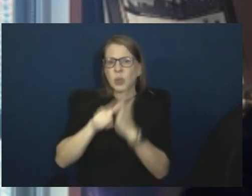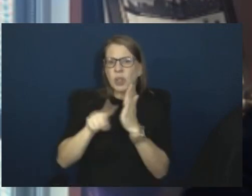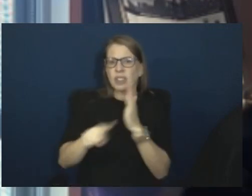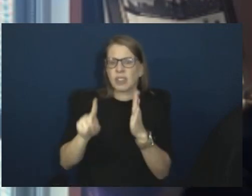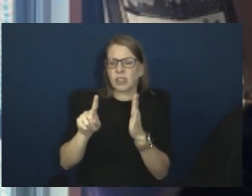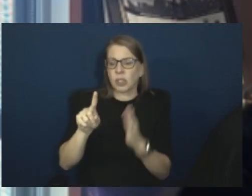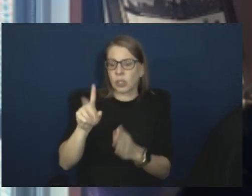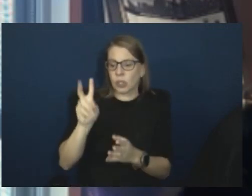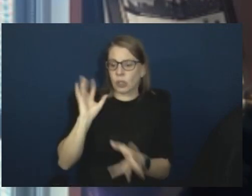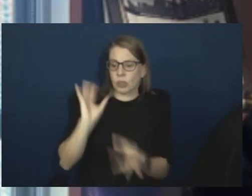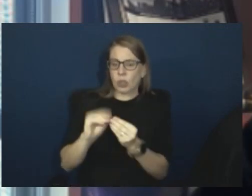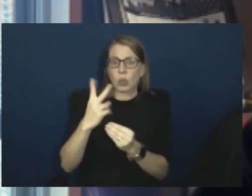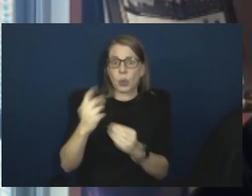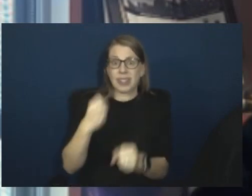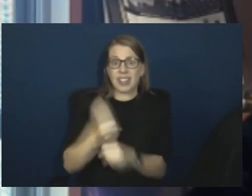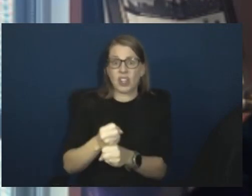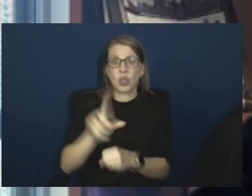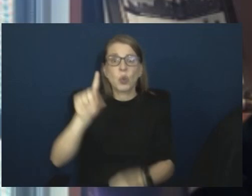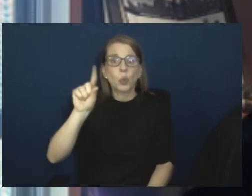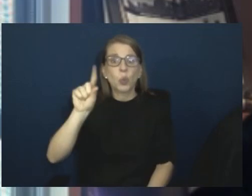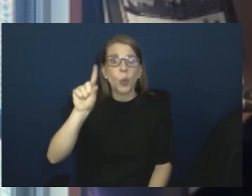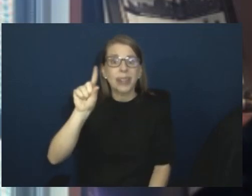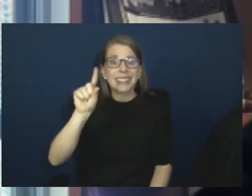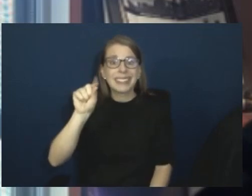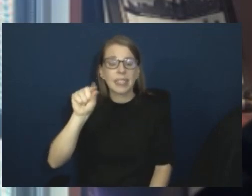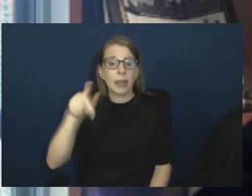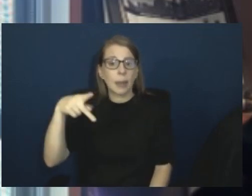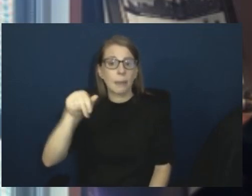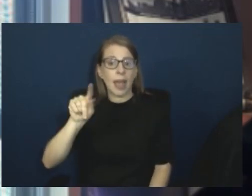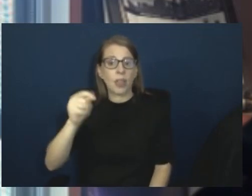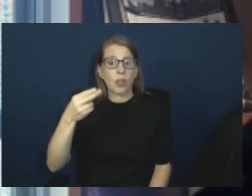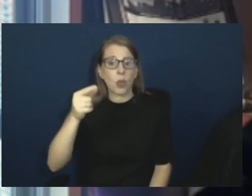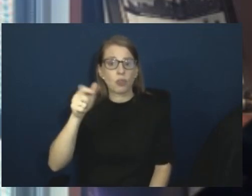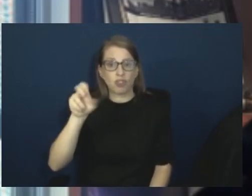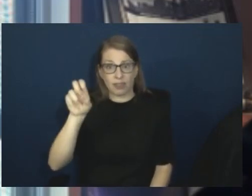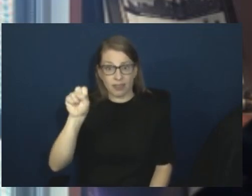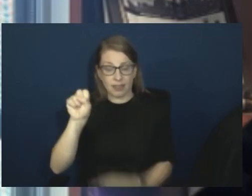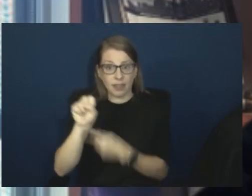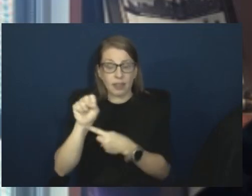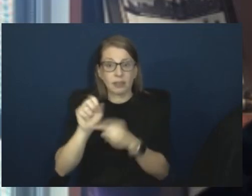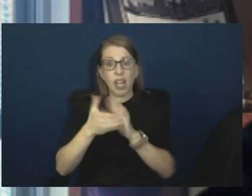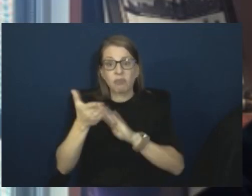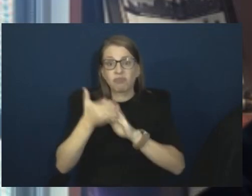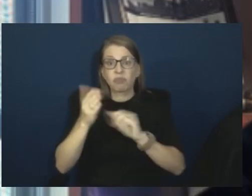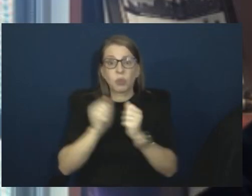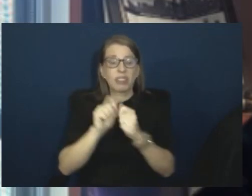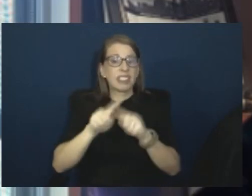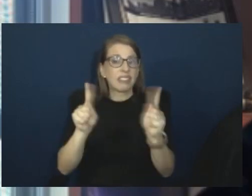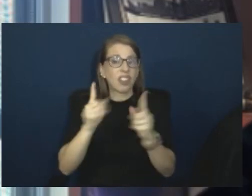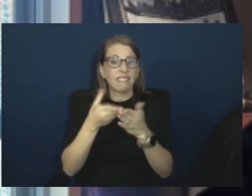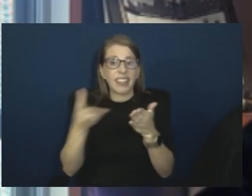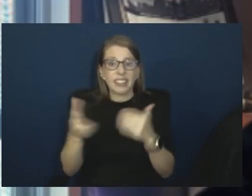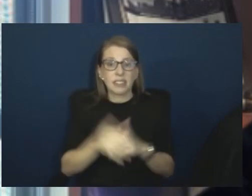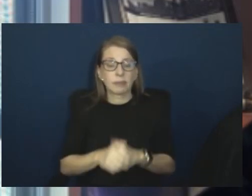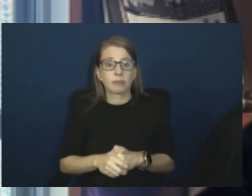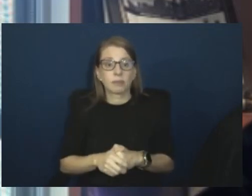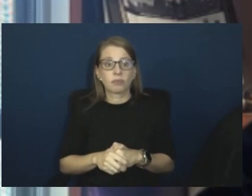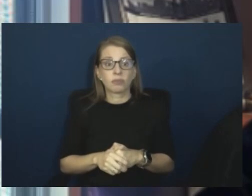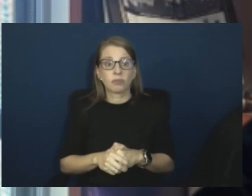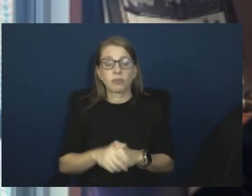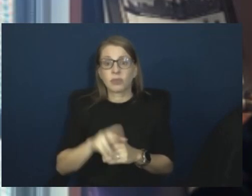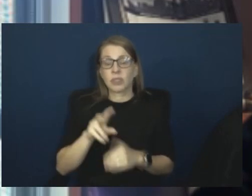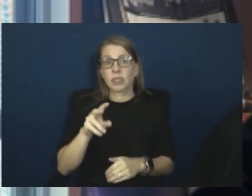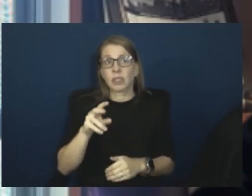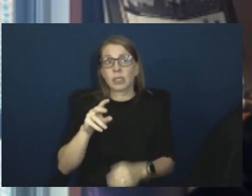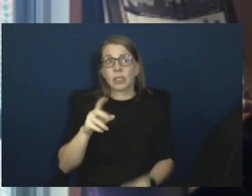years alone. We've been operating with a lot of different things since